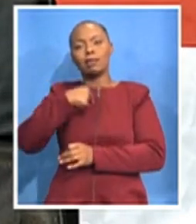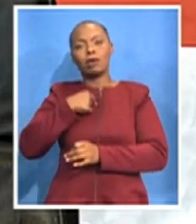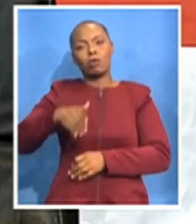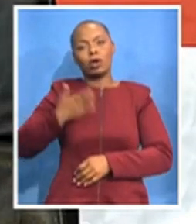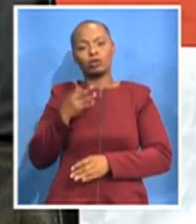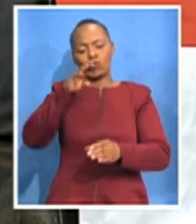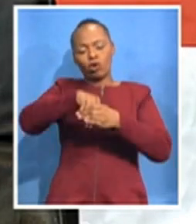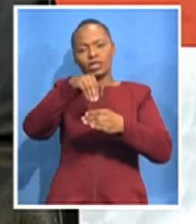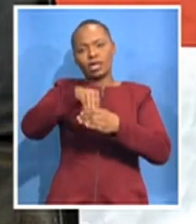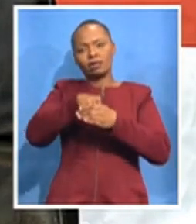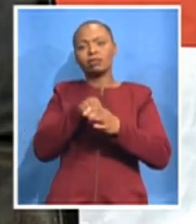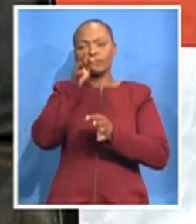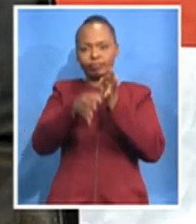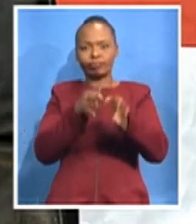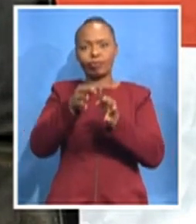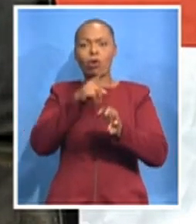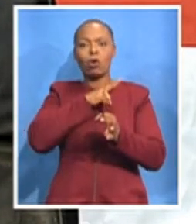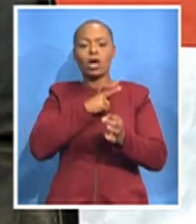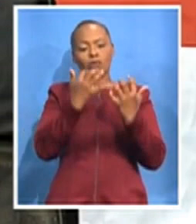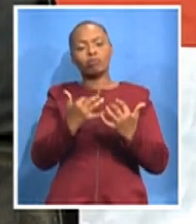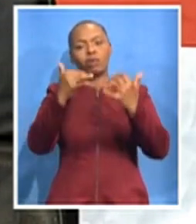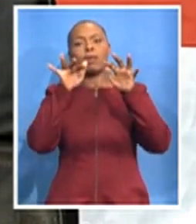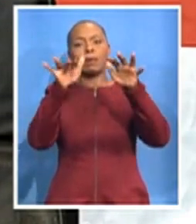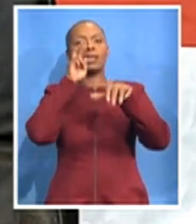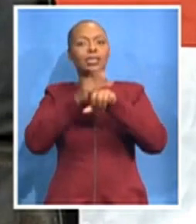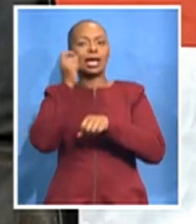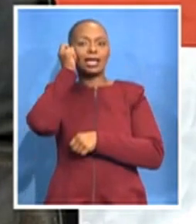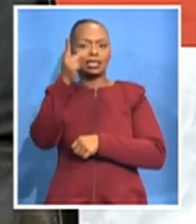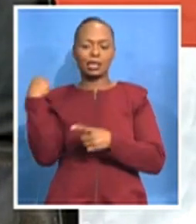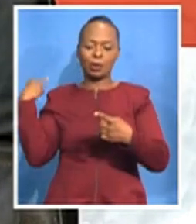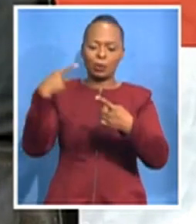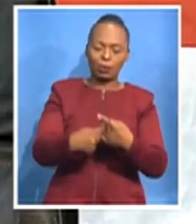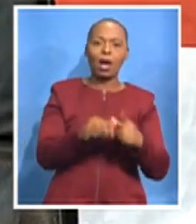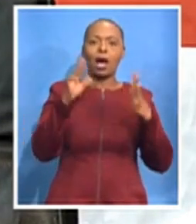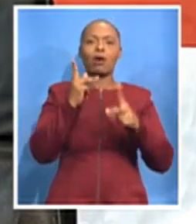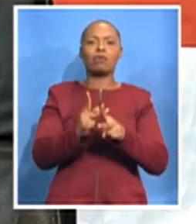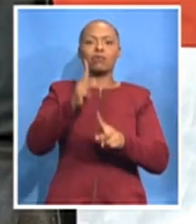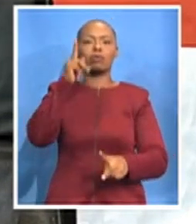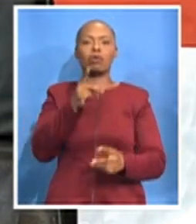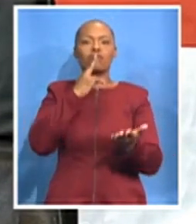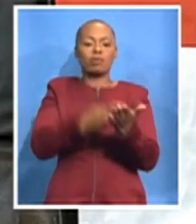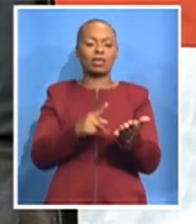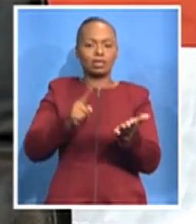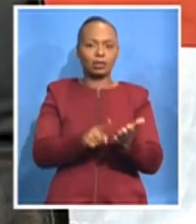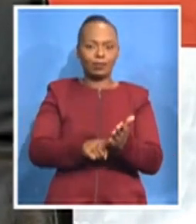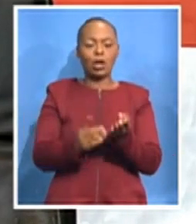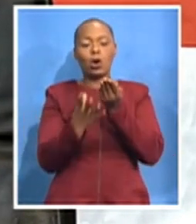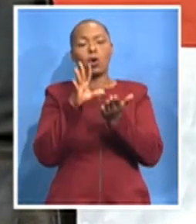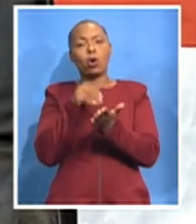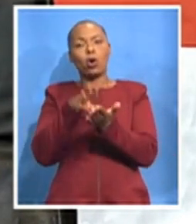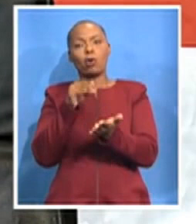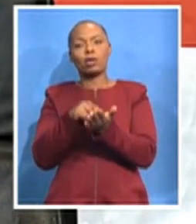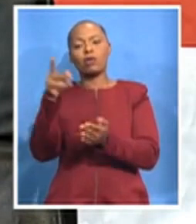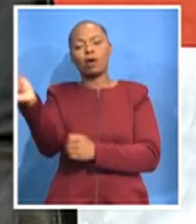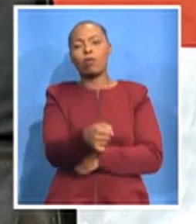to understand how we arrived at the conclusion of this report. A copy of the appointment letter dated